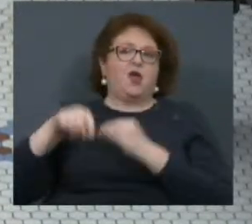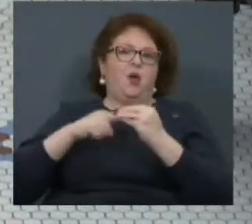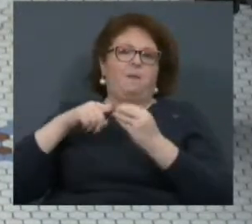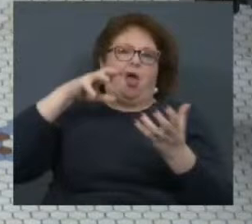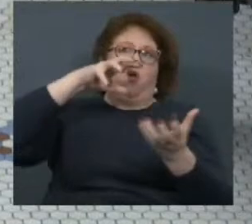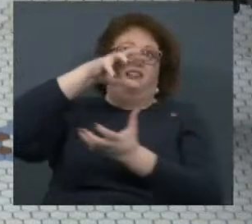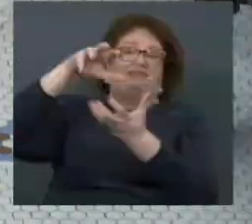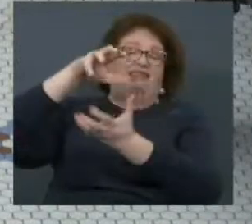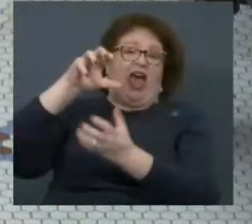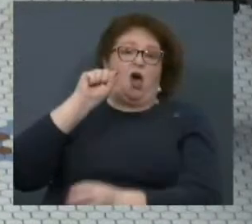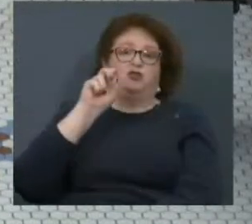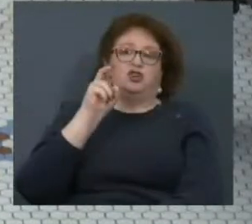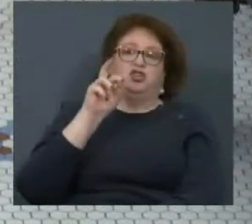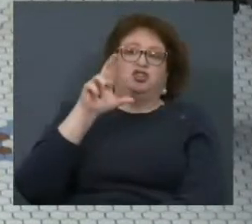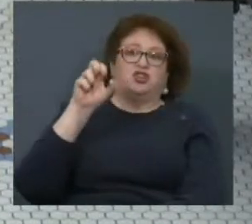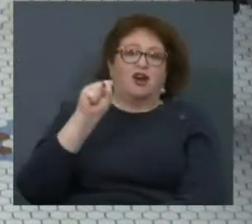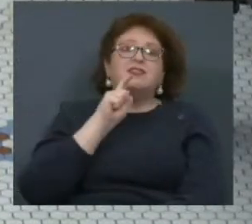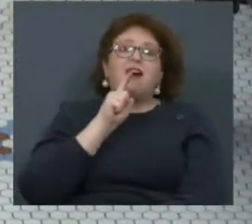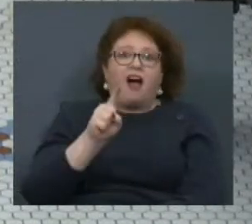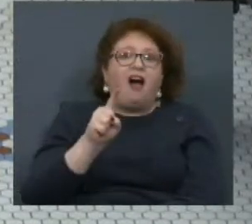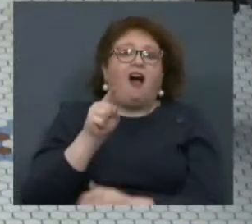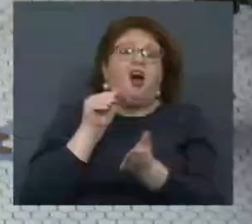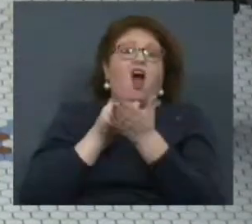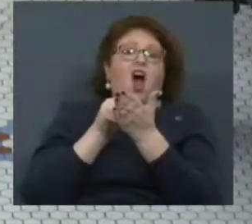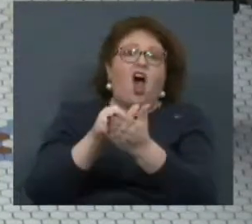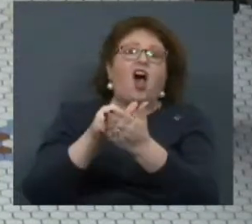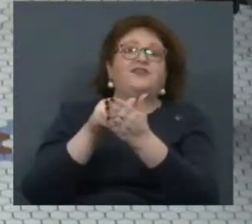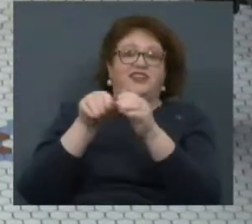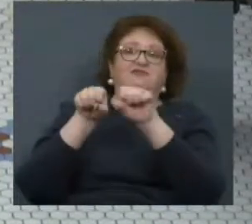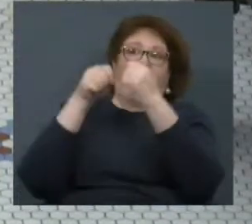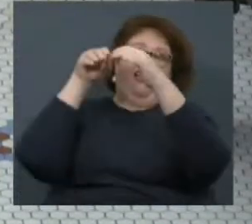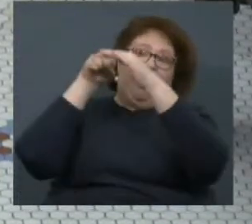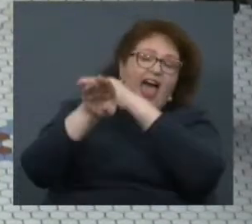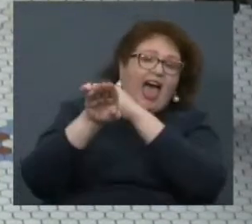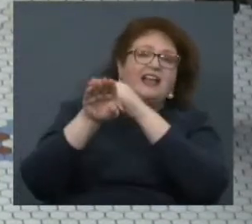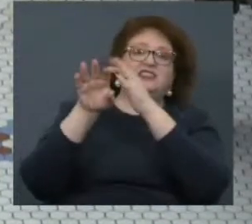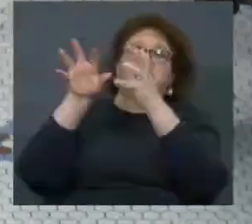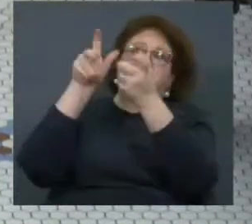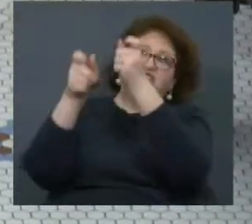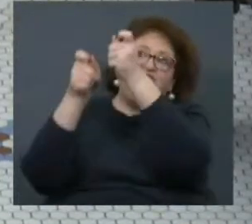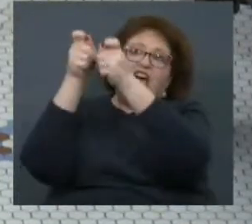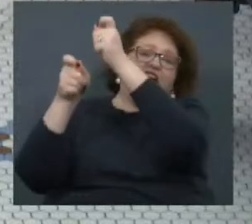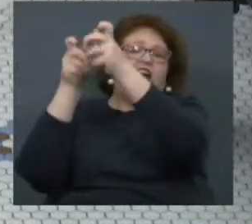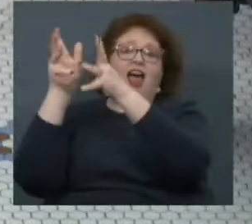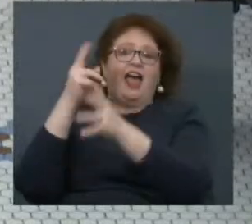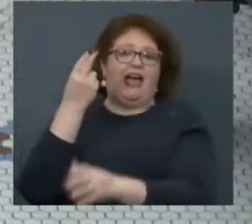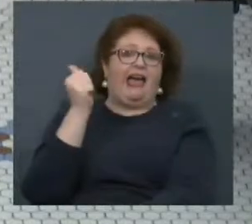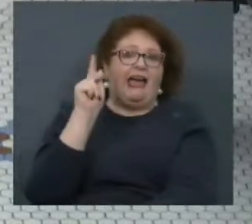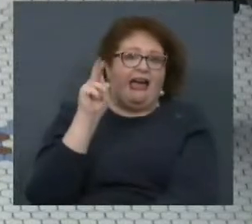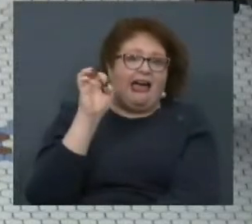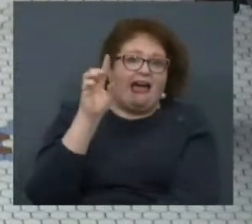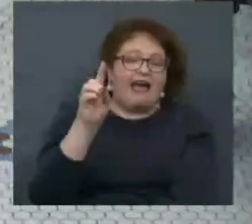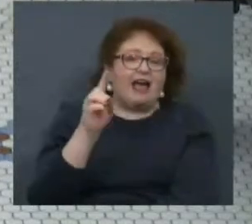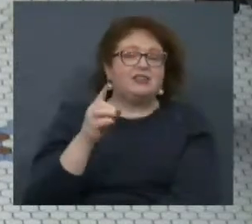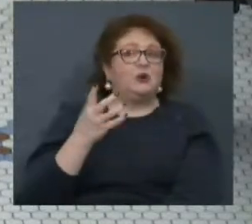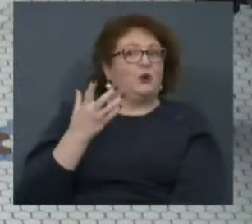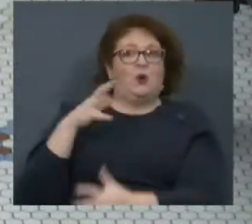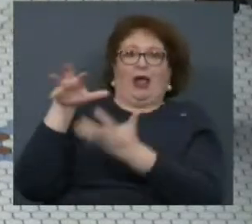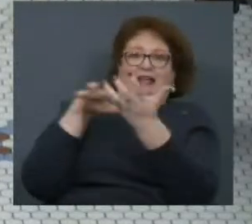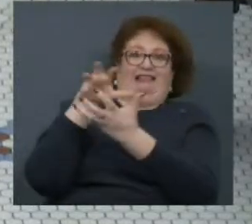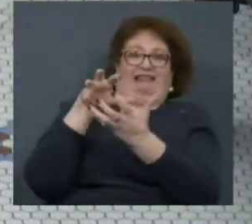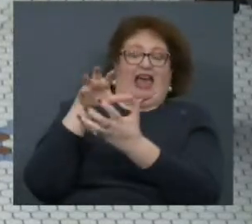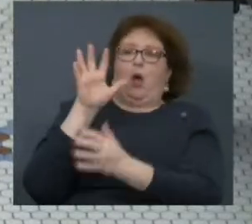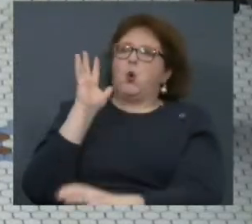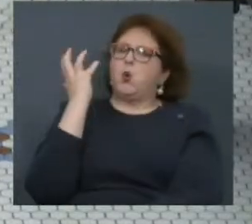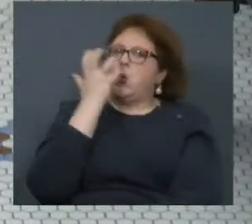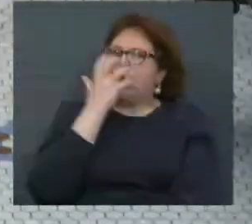being hacked. And a lot of times, some of the problems addressed with real-time crime centers is that it's an easy target